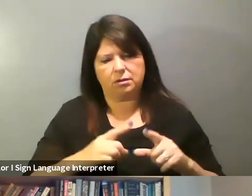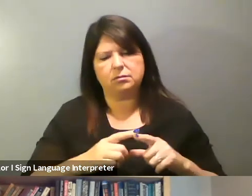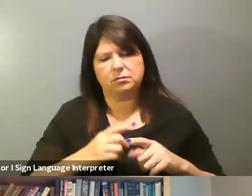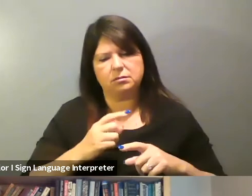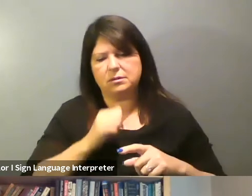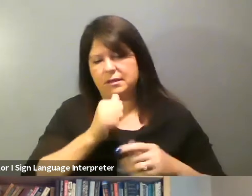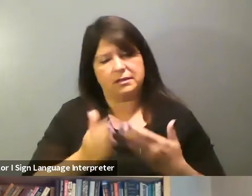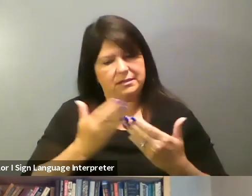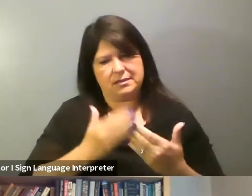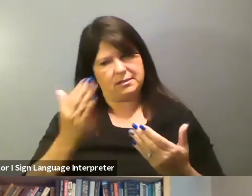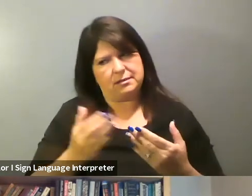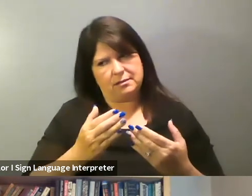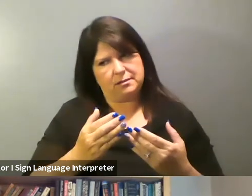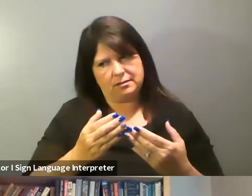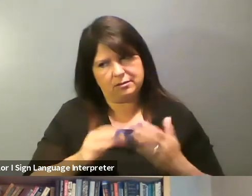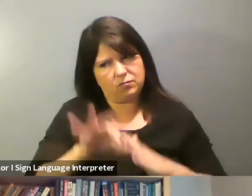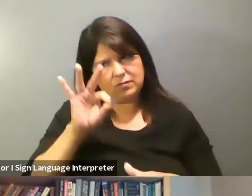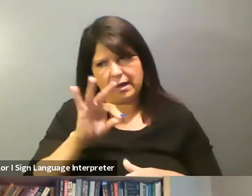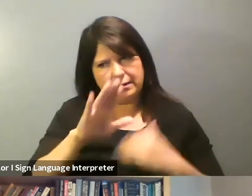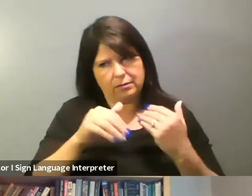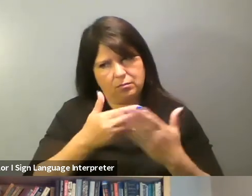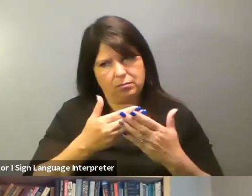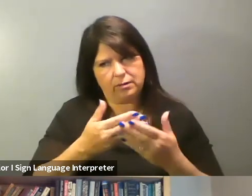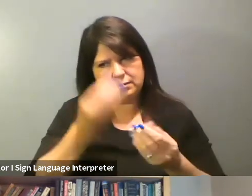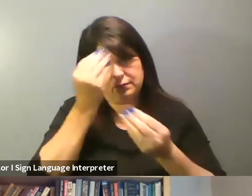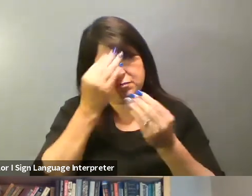know, just licensing and,